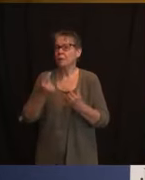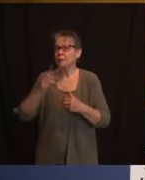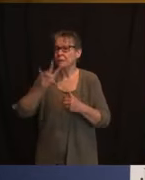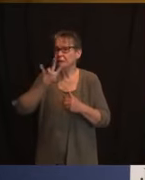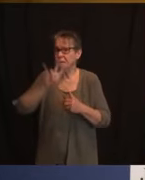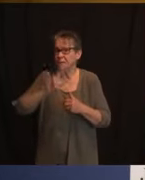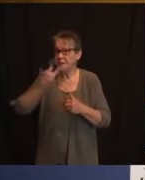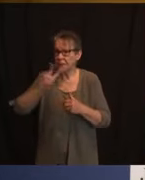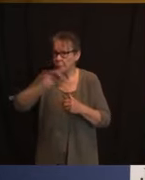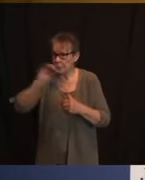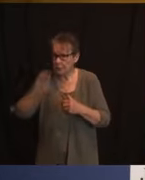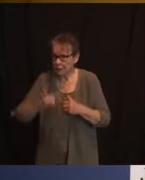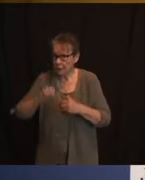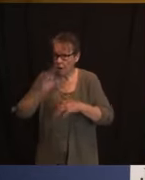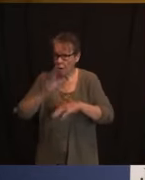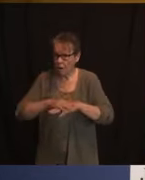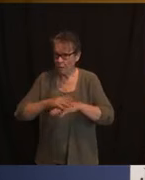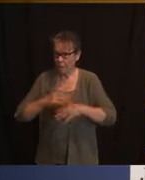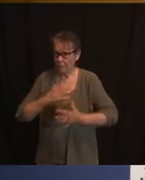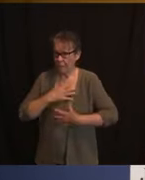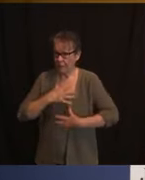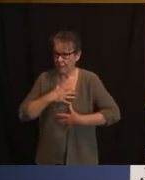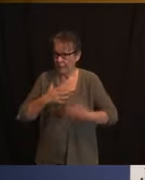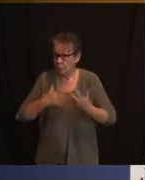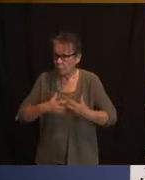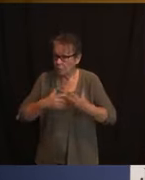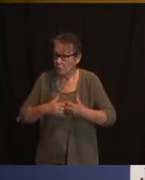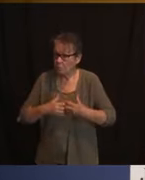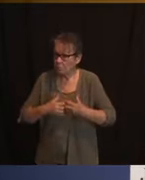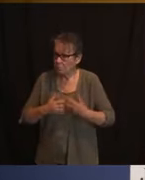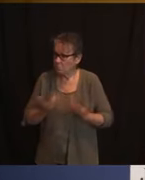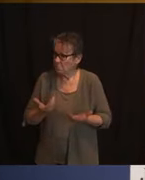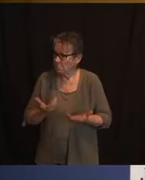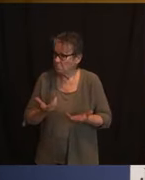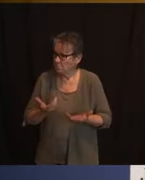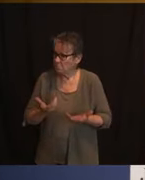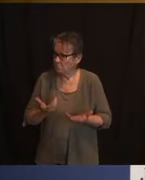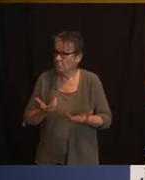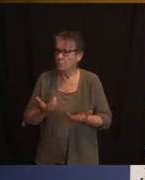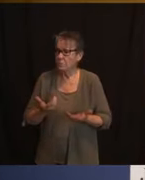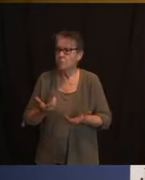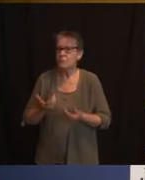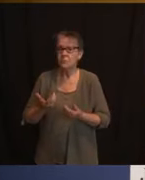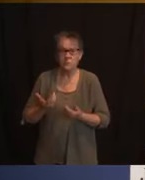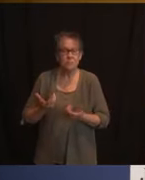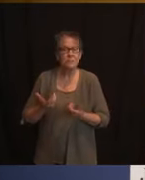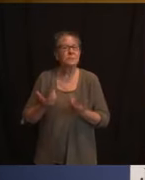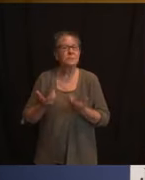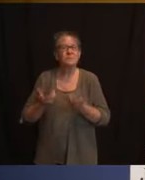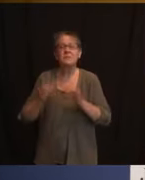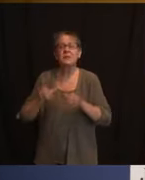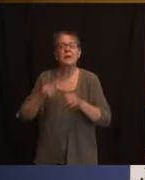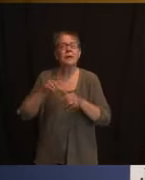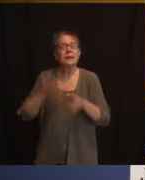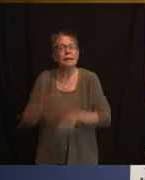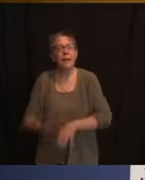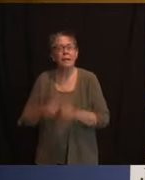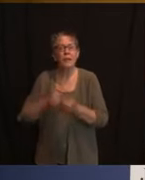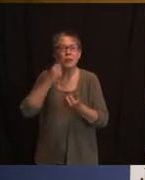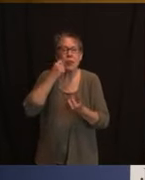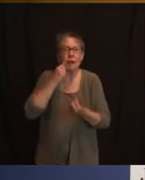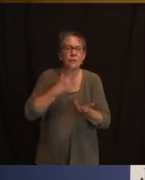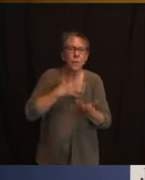and deaths. In terms of deaths, the breakdown of deaths by race and ethnicity are basically unchanged. White,